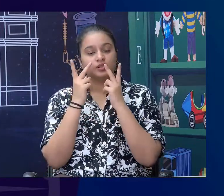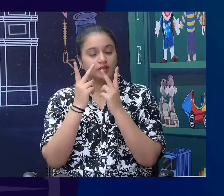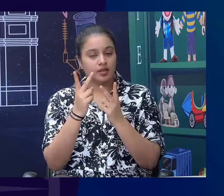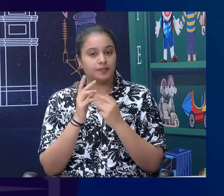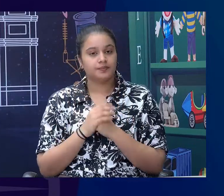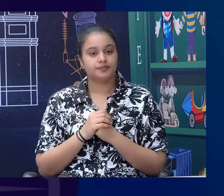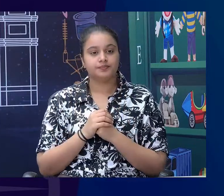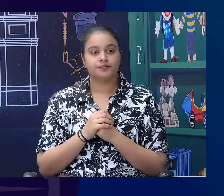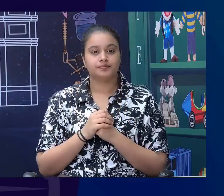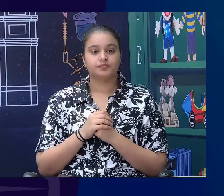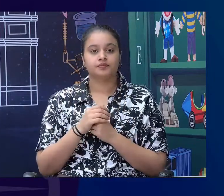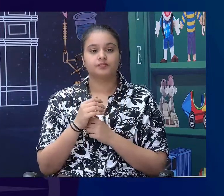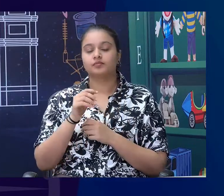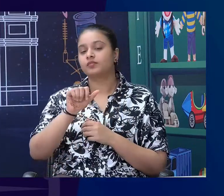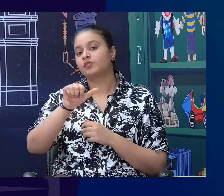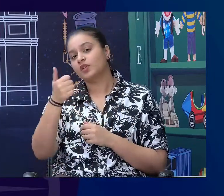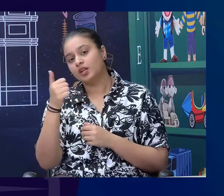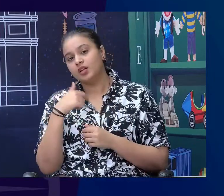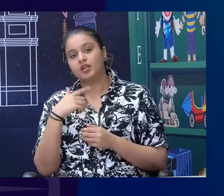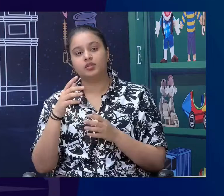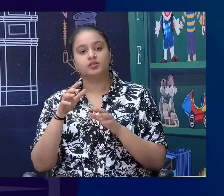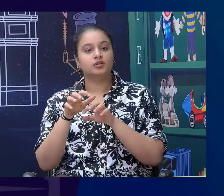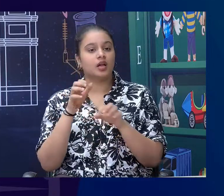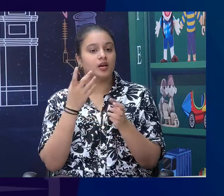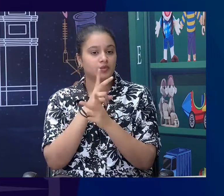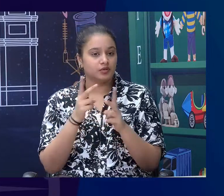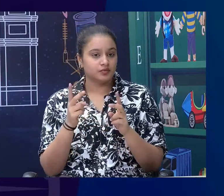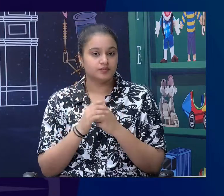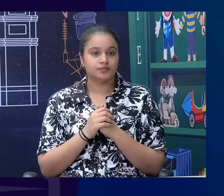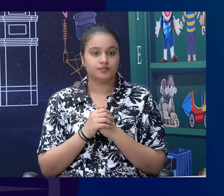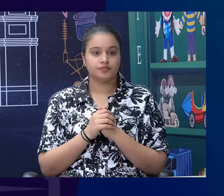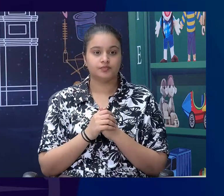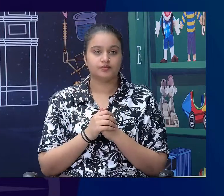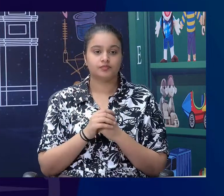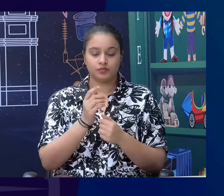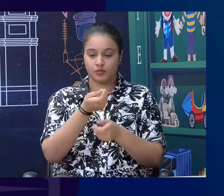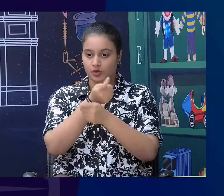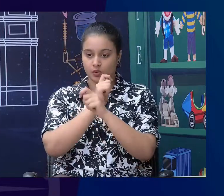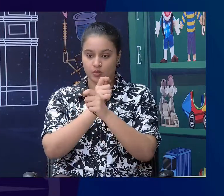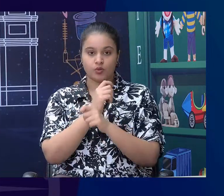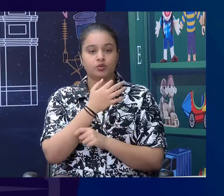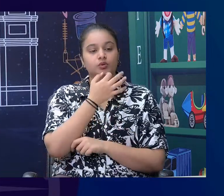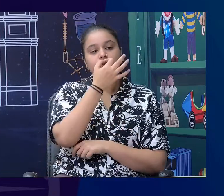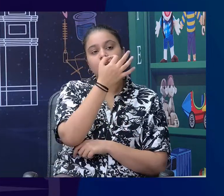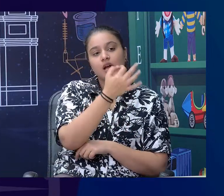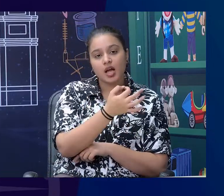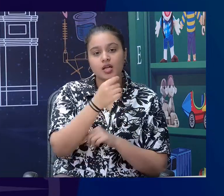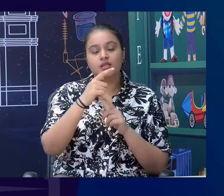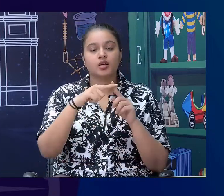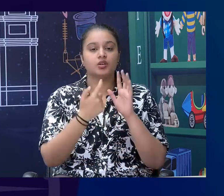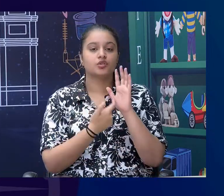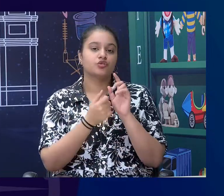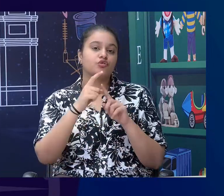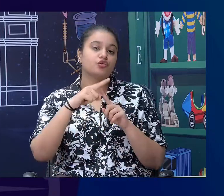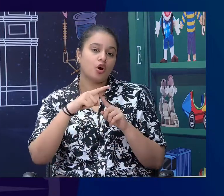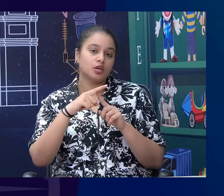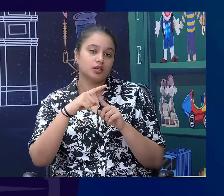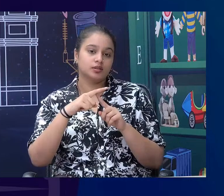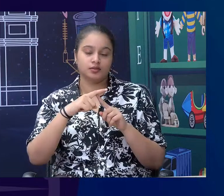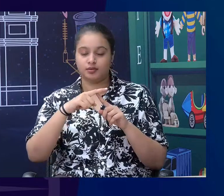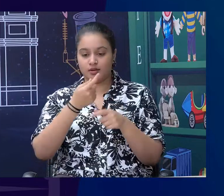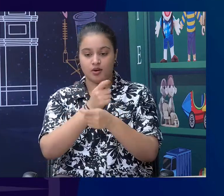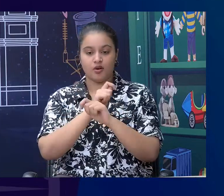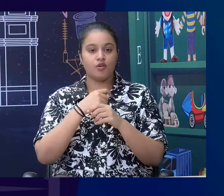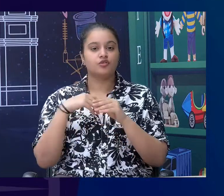at what the other animals Yes. tried to do, right? Sure. So the horse asked the camel to trot. Trot is the way horse moves. Right.